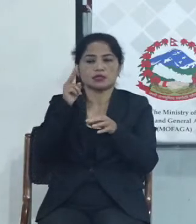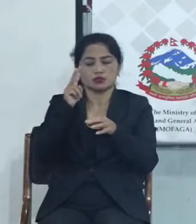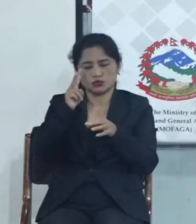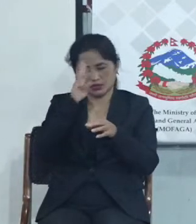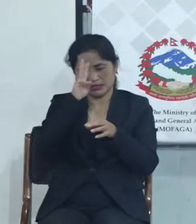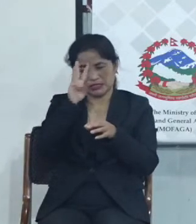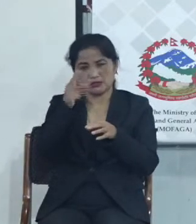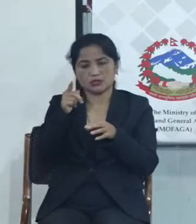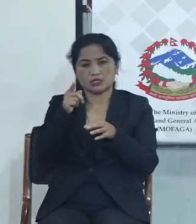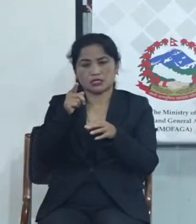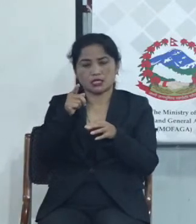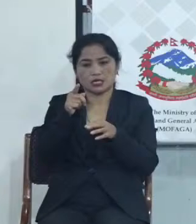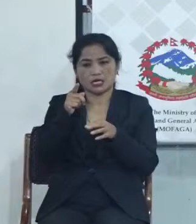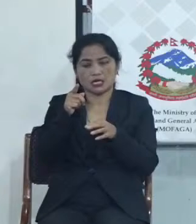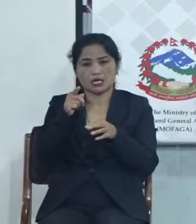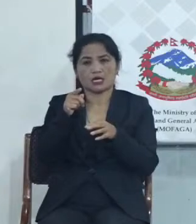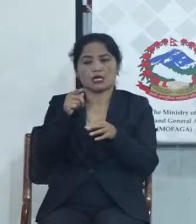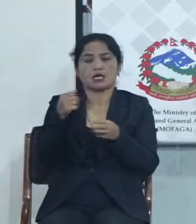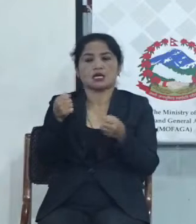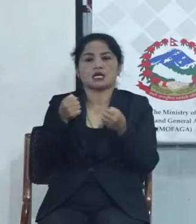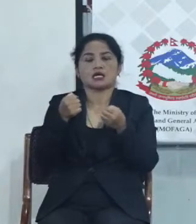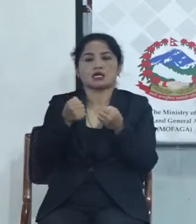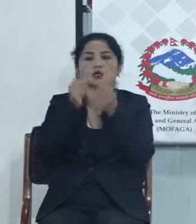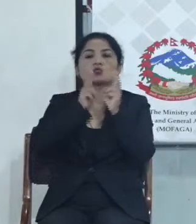to the communication.